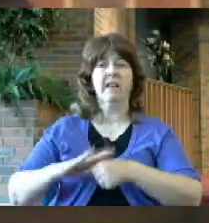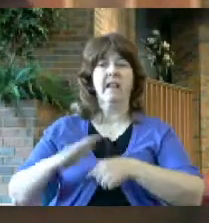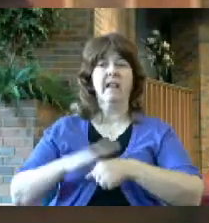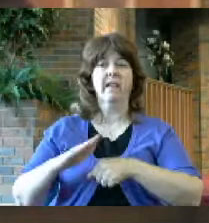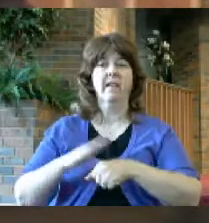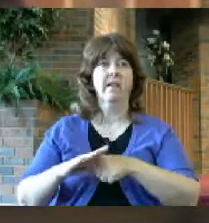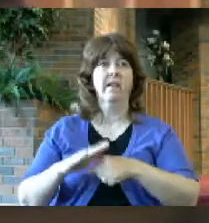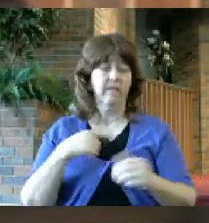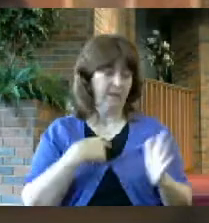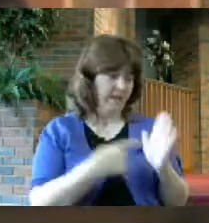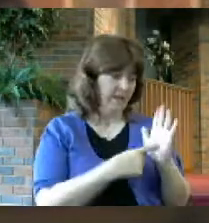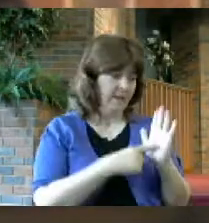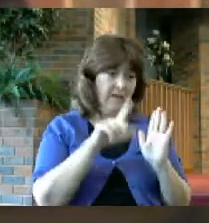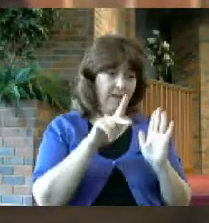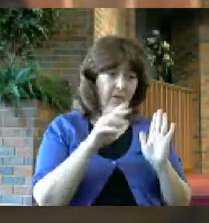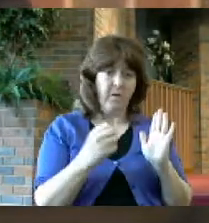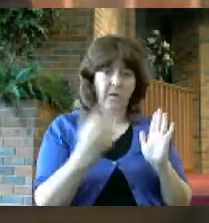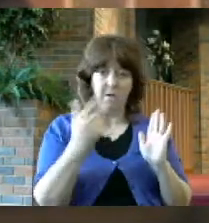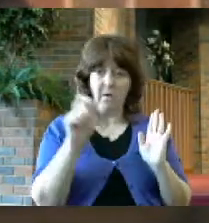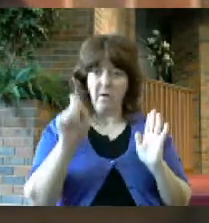must repent,